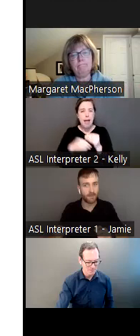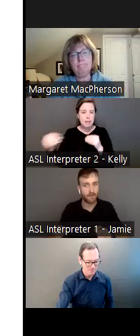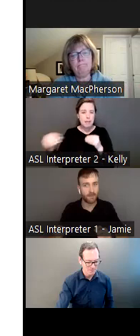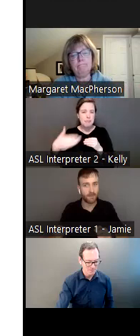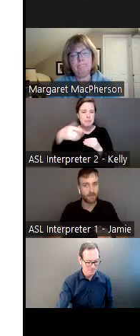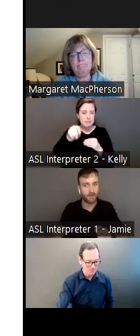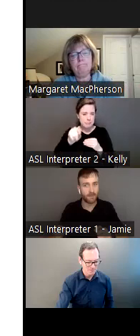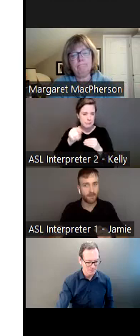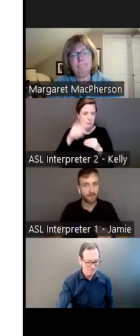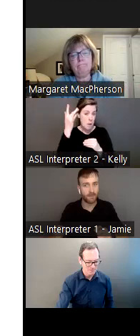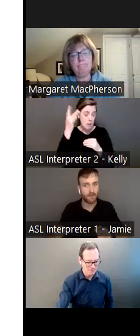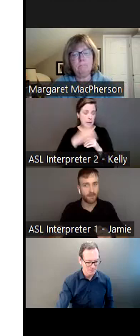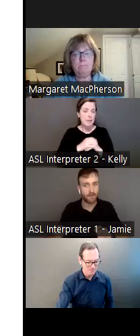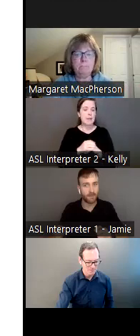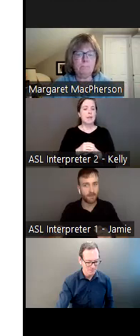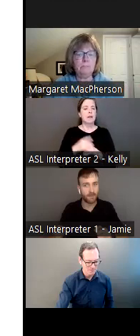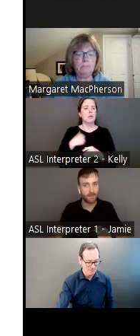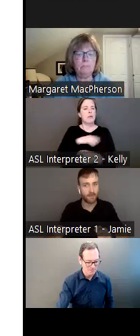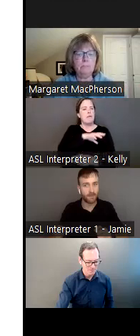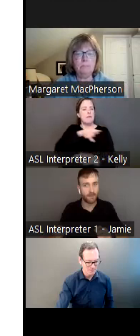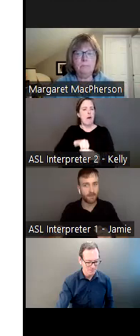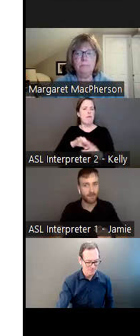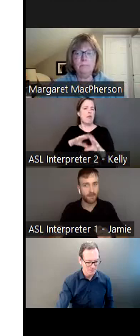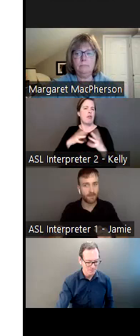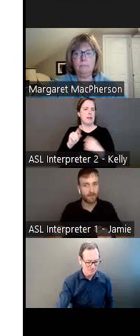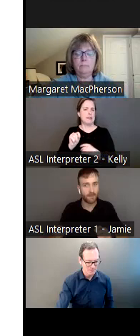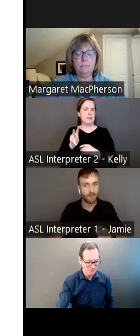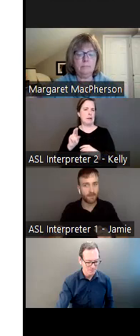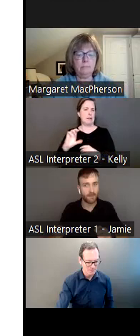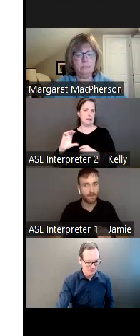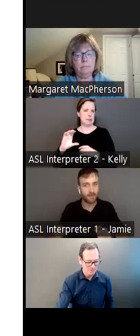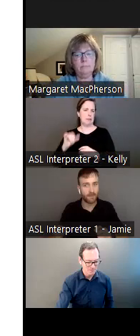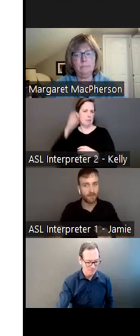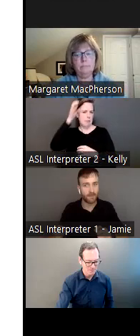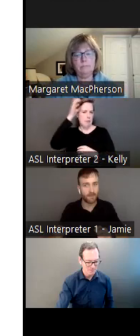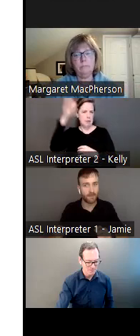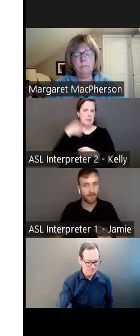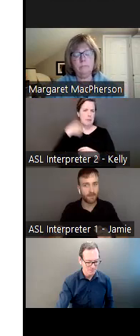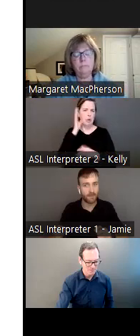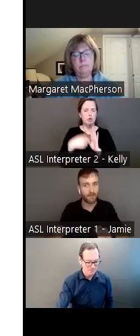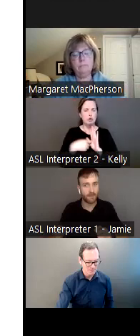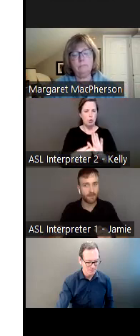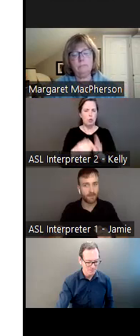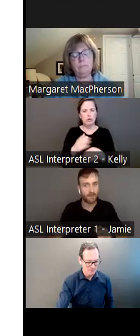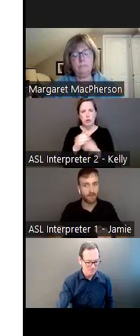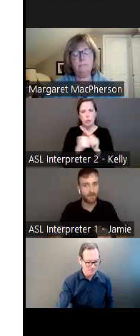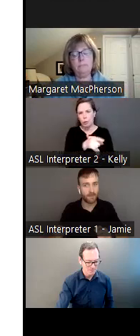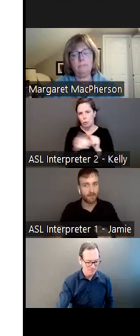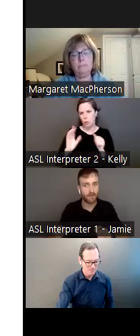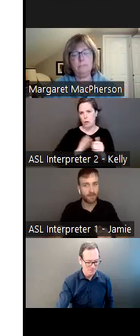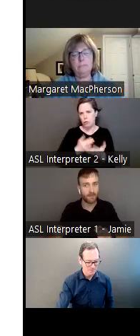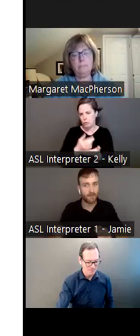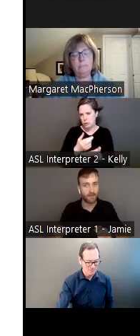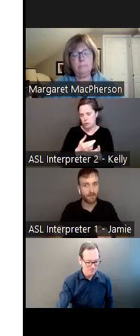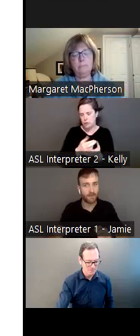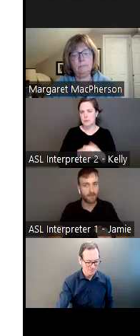done a lot of work on the TBIC concept, and I'll show you some of our resources. But really, much of this grew out of